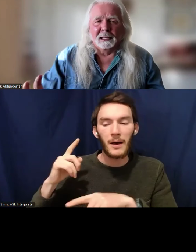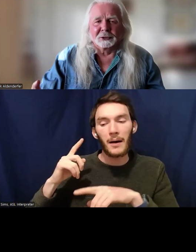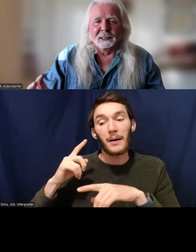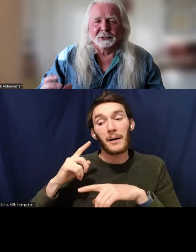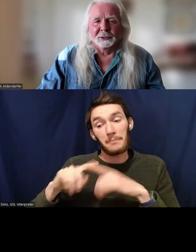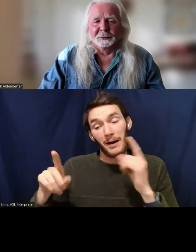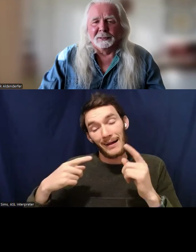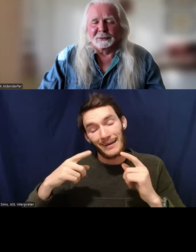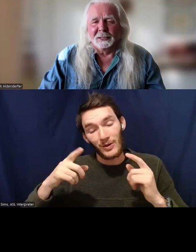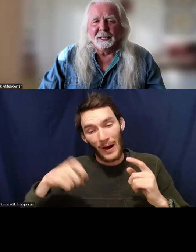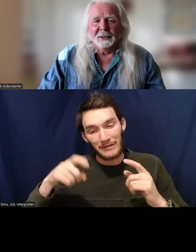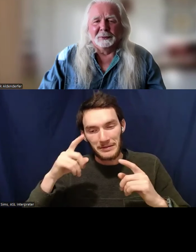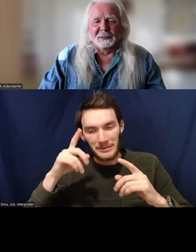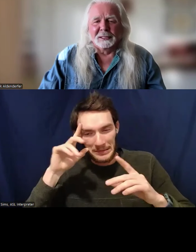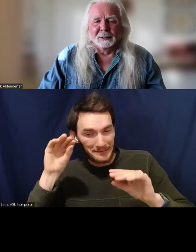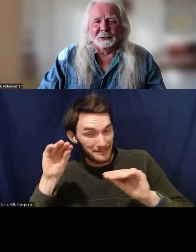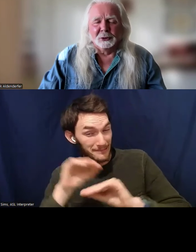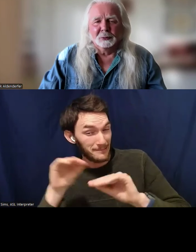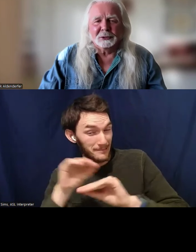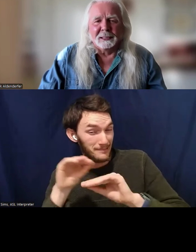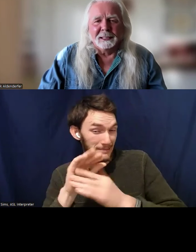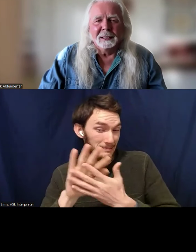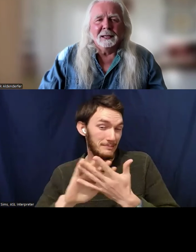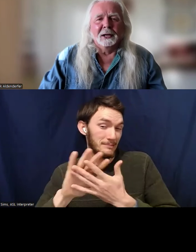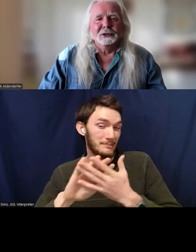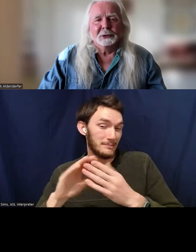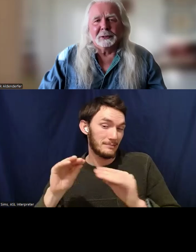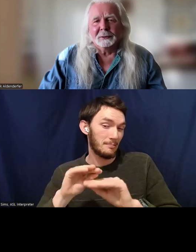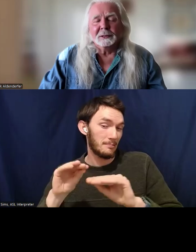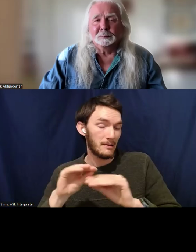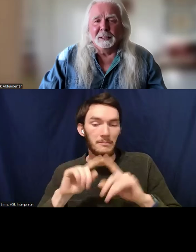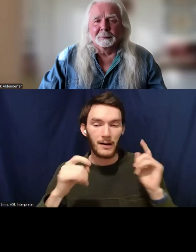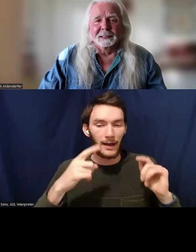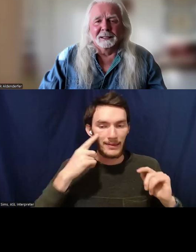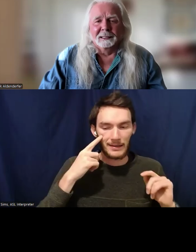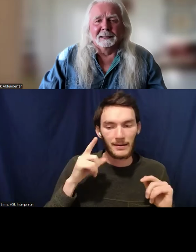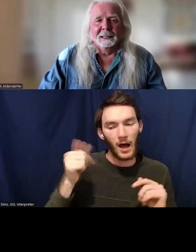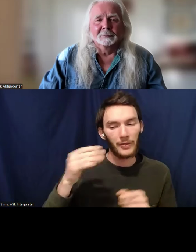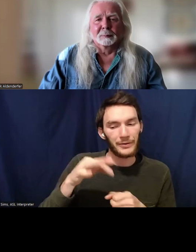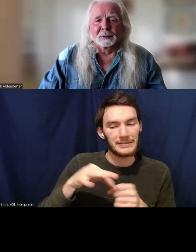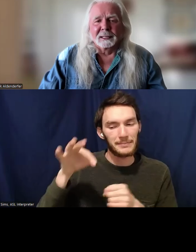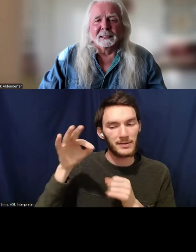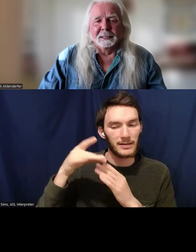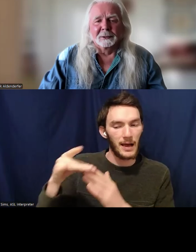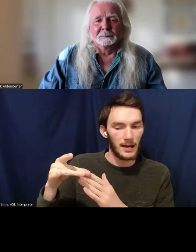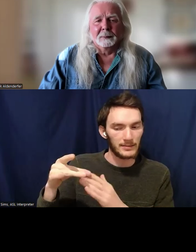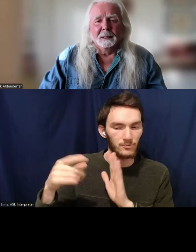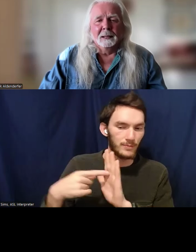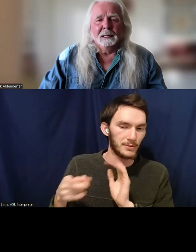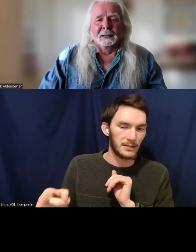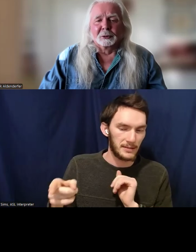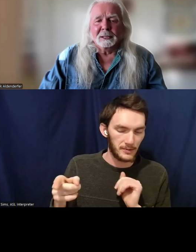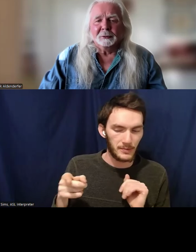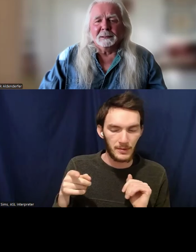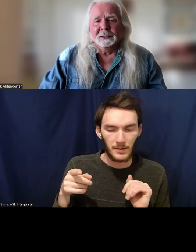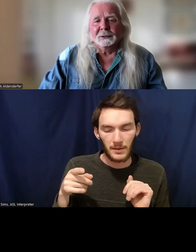your imagination on this image, you will see another spirit guide represented here.